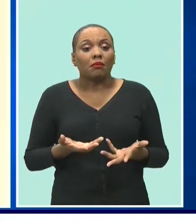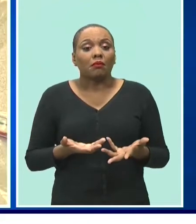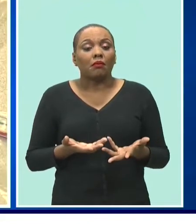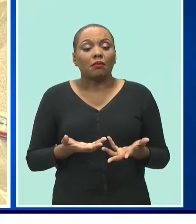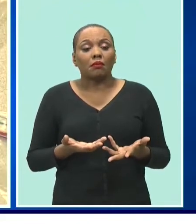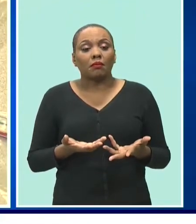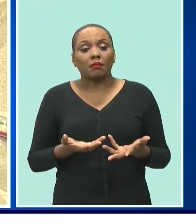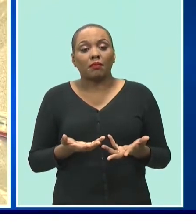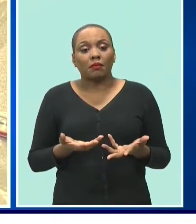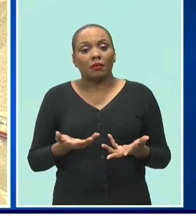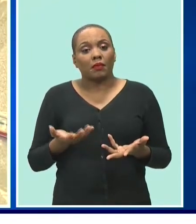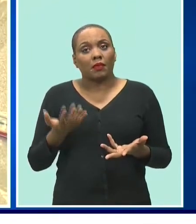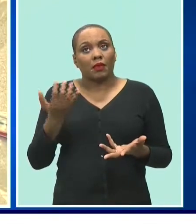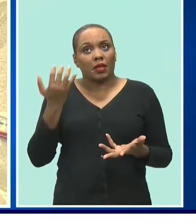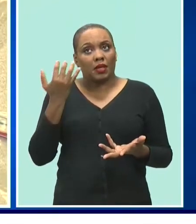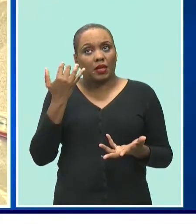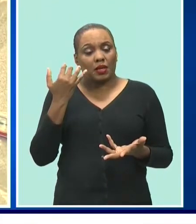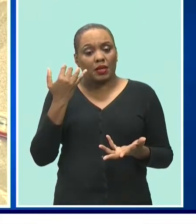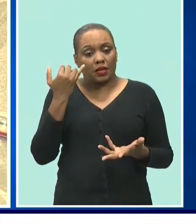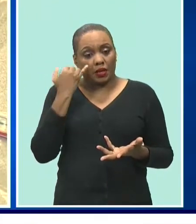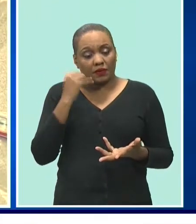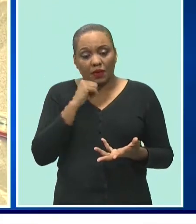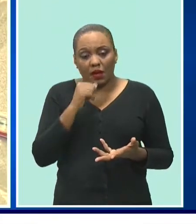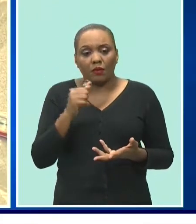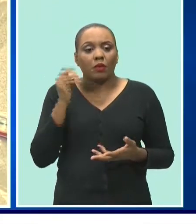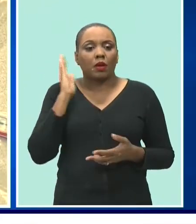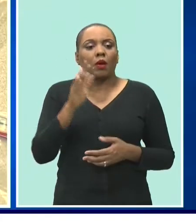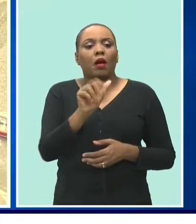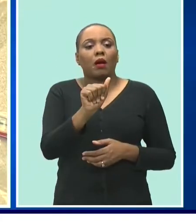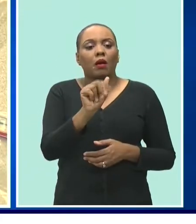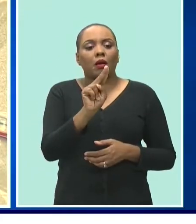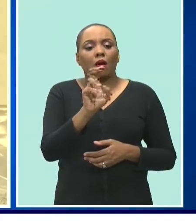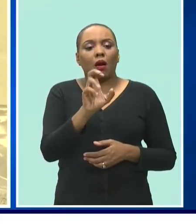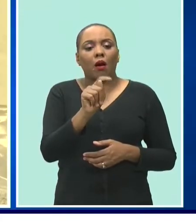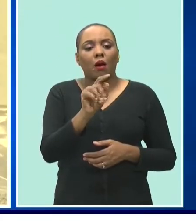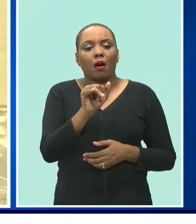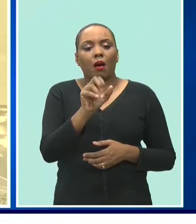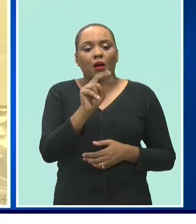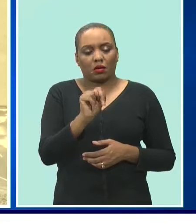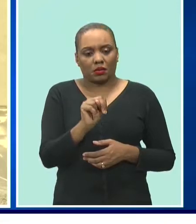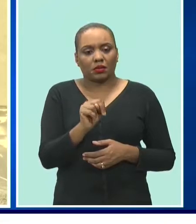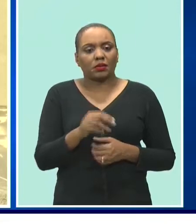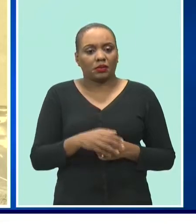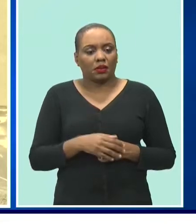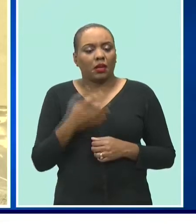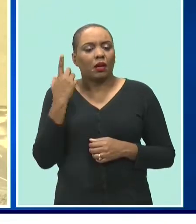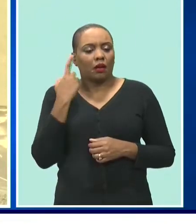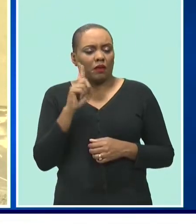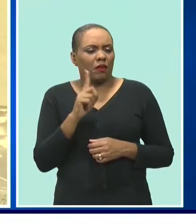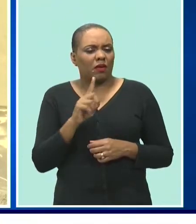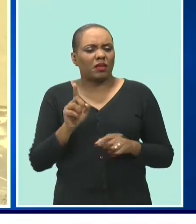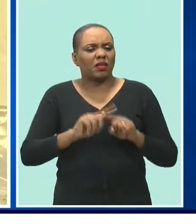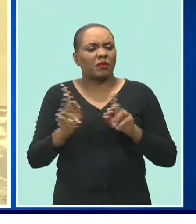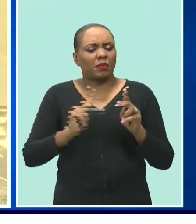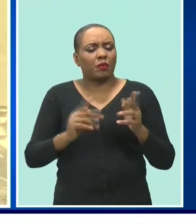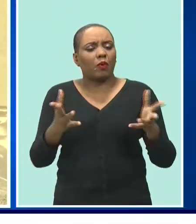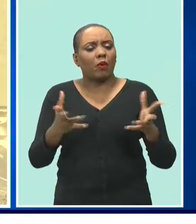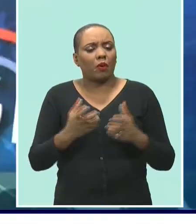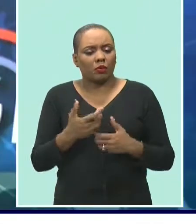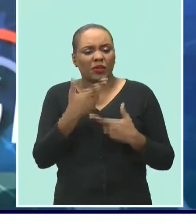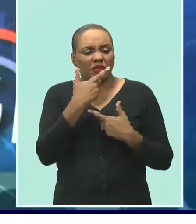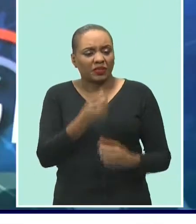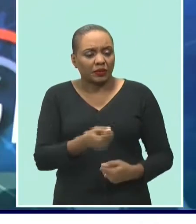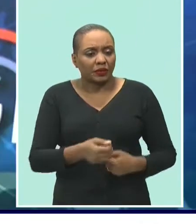resort. The proceeds from the auction would be transferred to the Consolidated Fund. Sharika Griffith, CBC